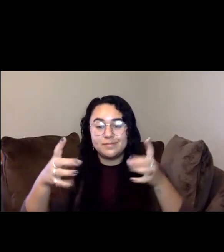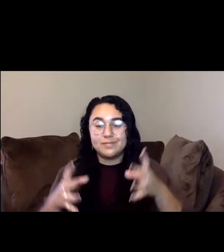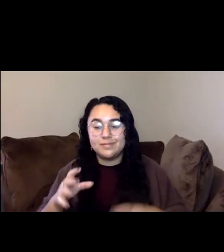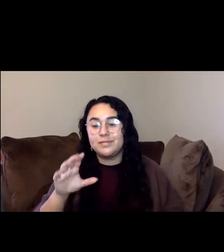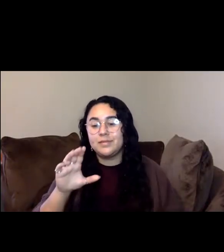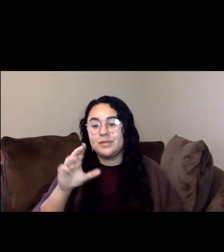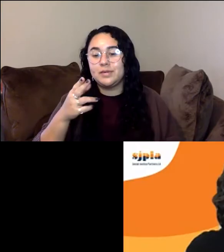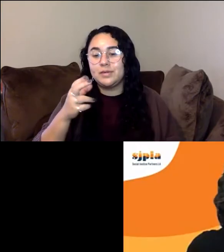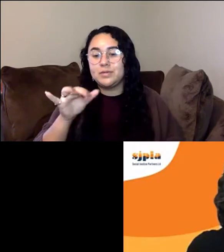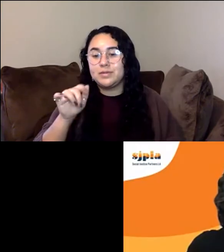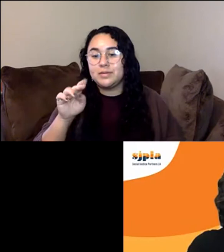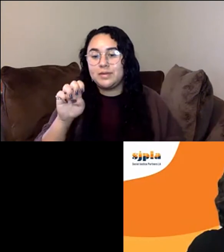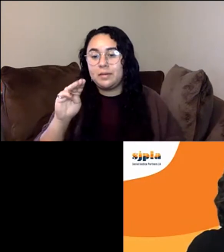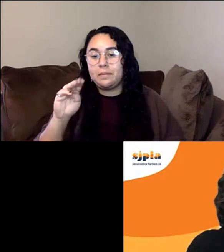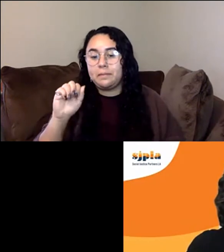Margiata.